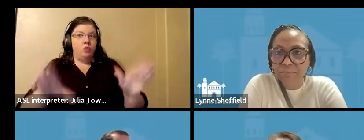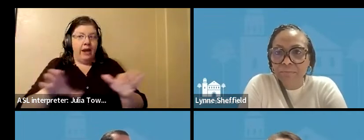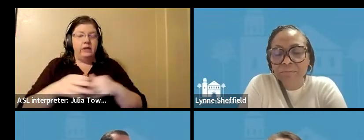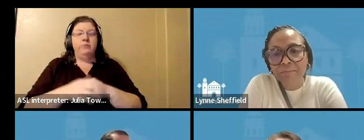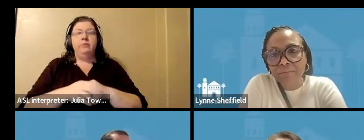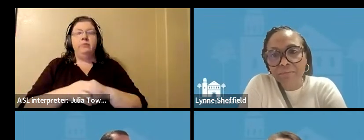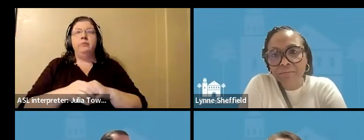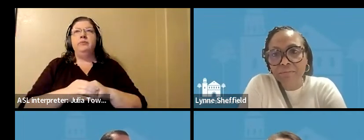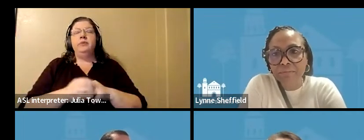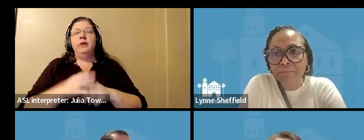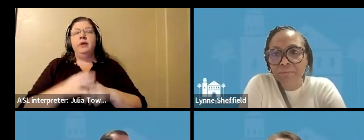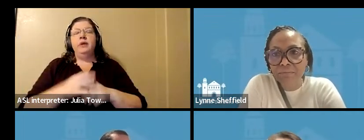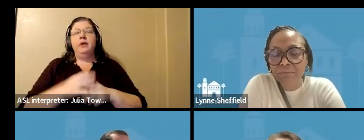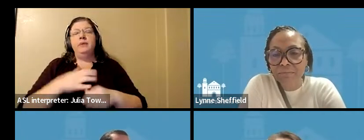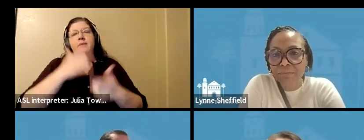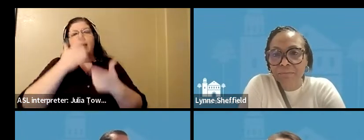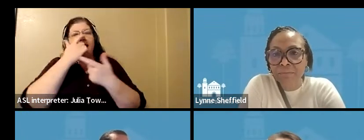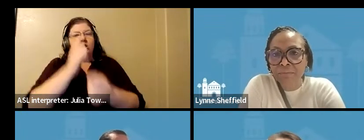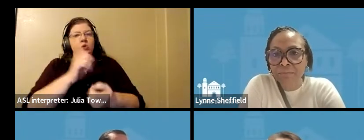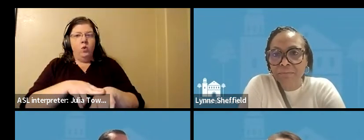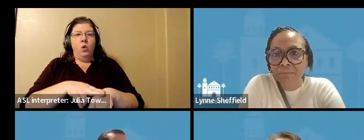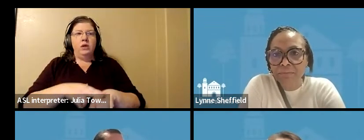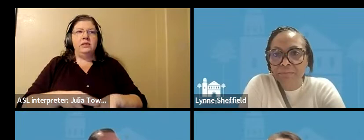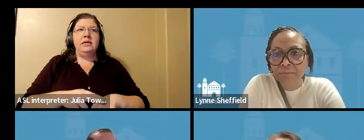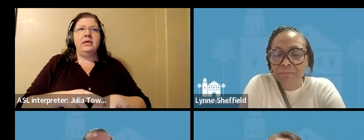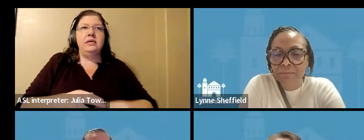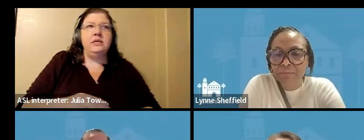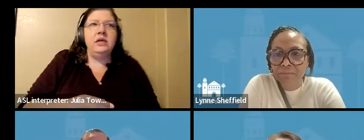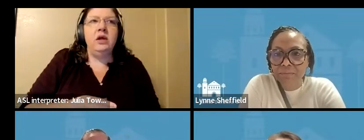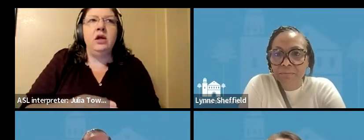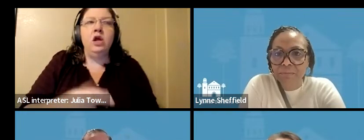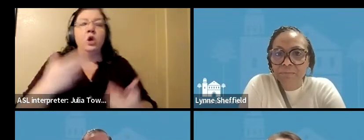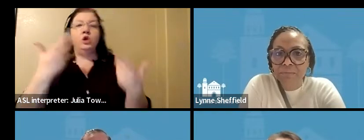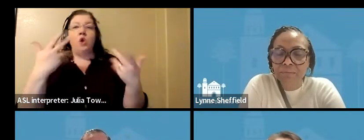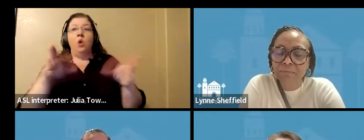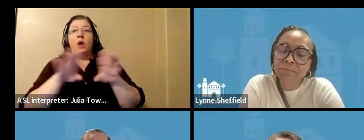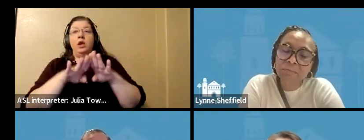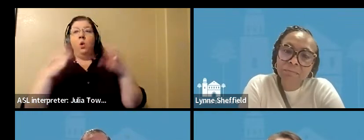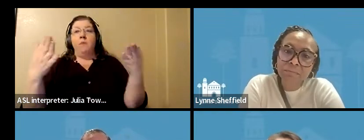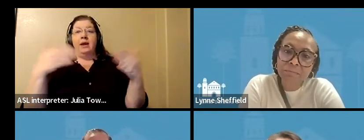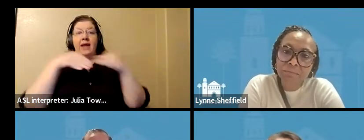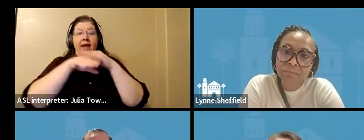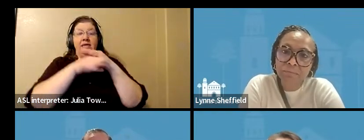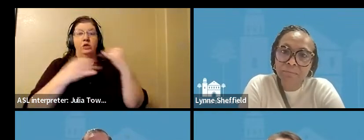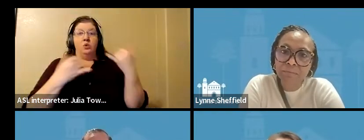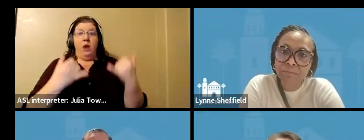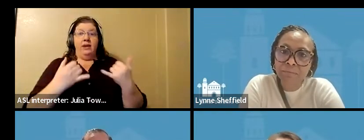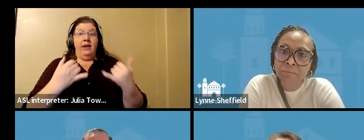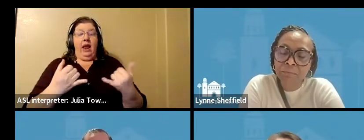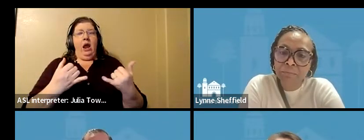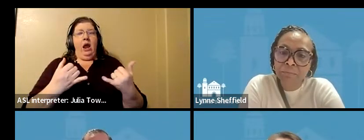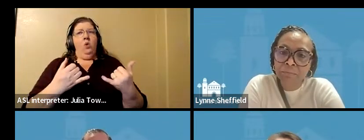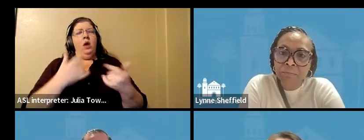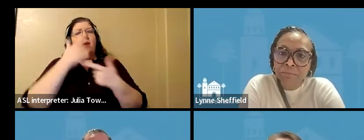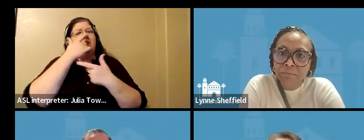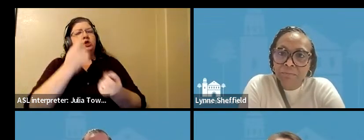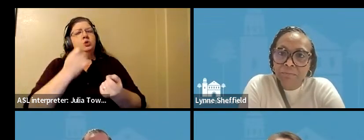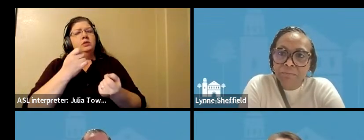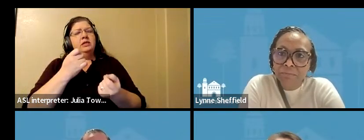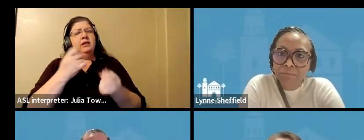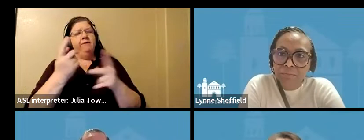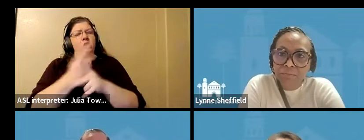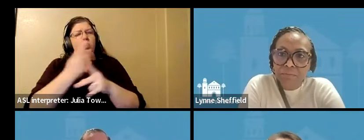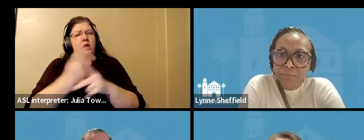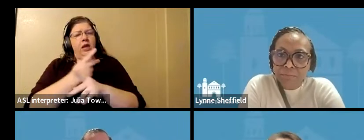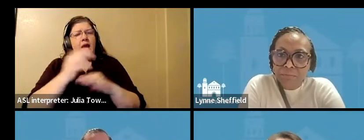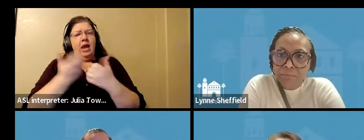course, is, so there is already open access right now, and I'm interested in finding out how that's